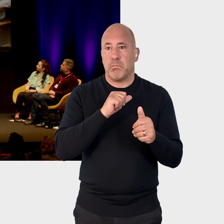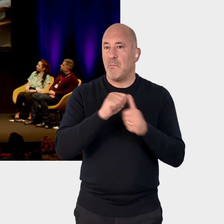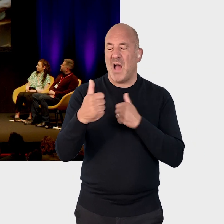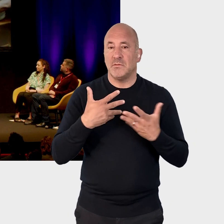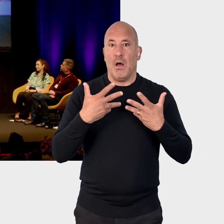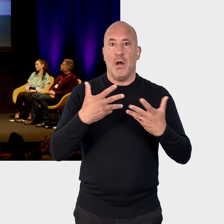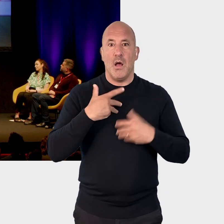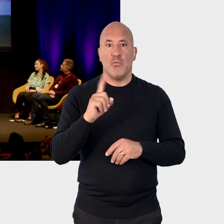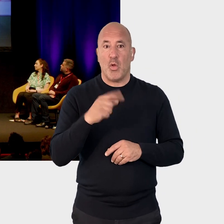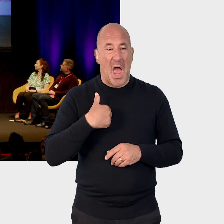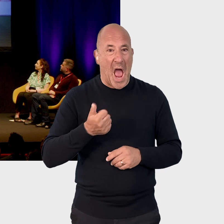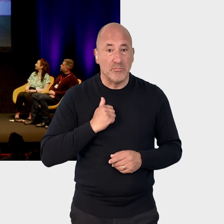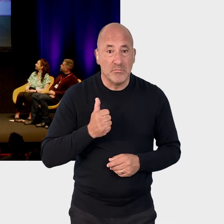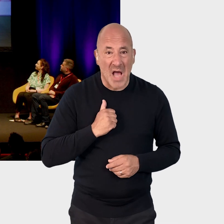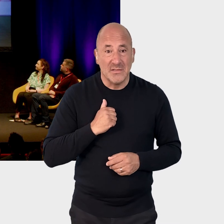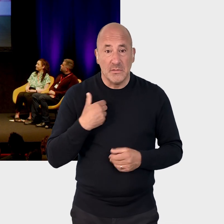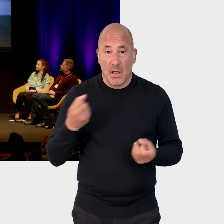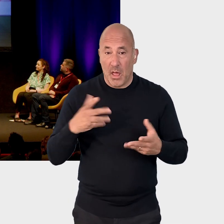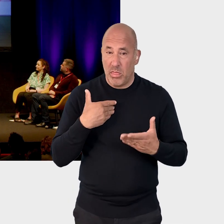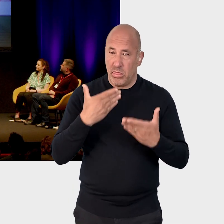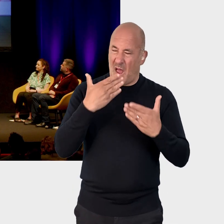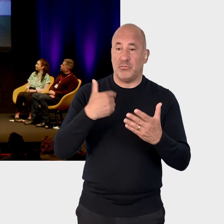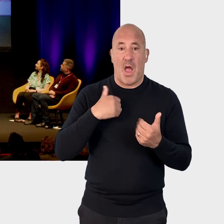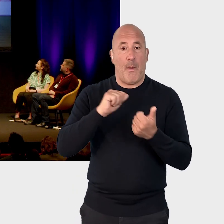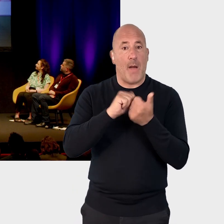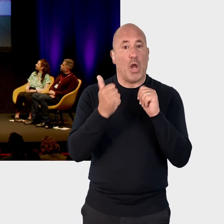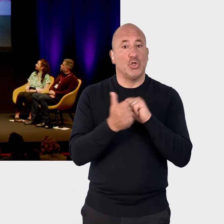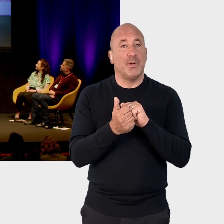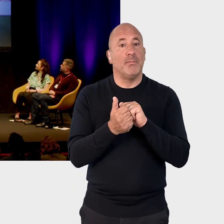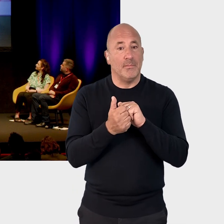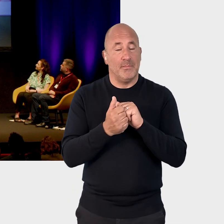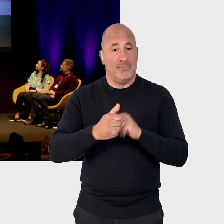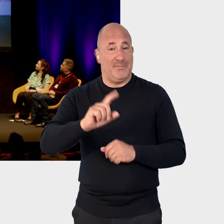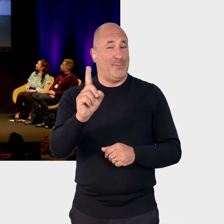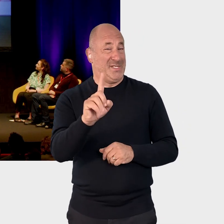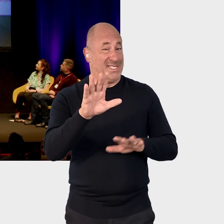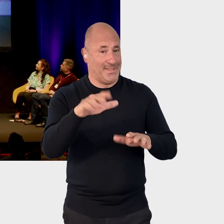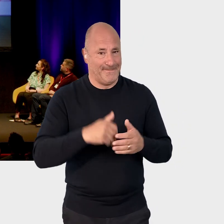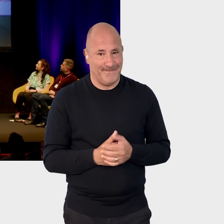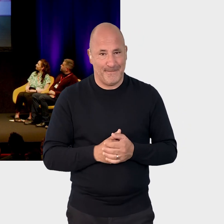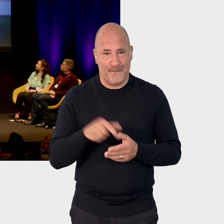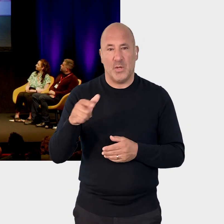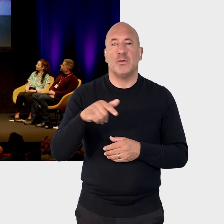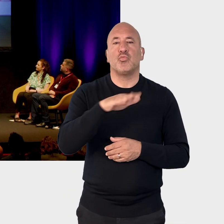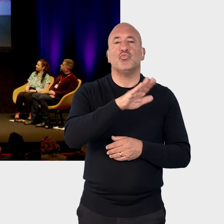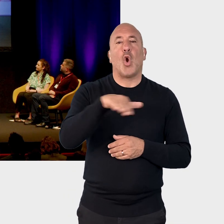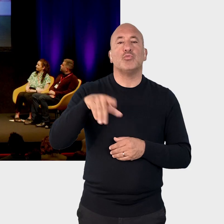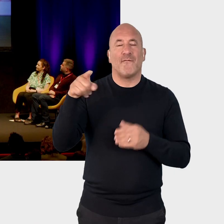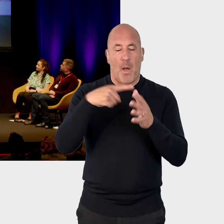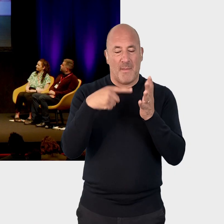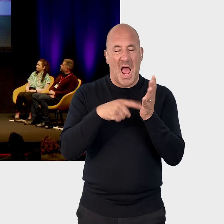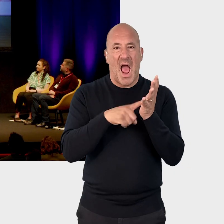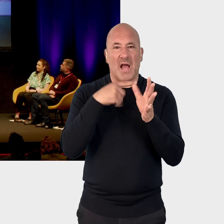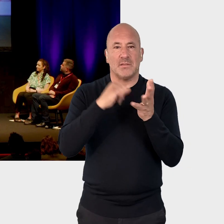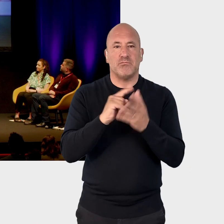part. But perhaps the highlight of the project for us were the unexpected additions that can only be attributed to the strength of our